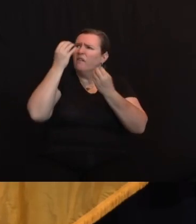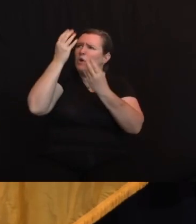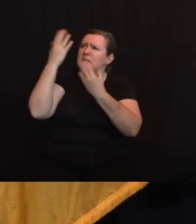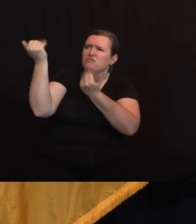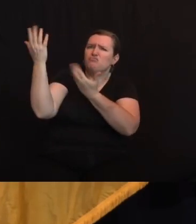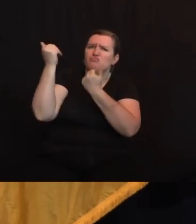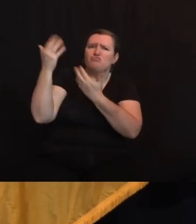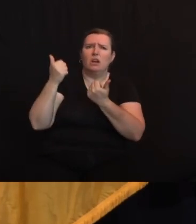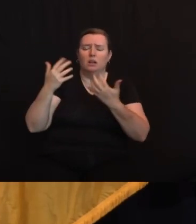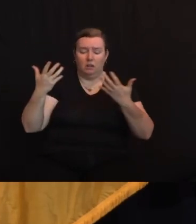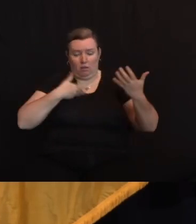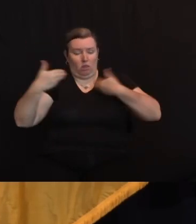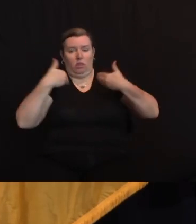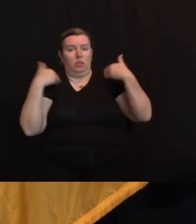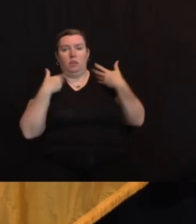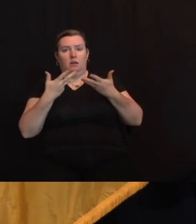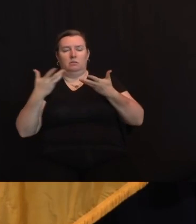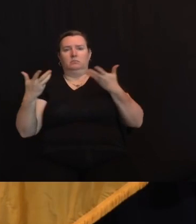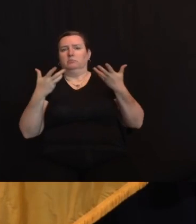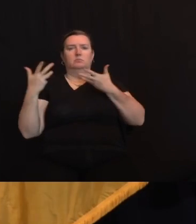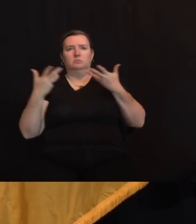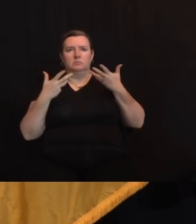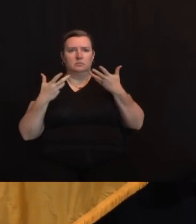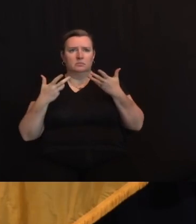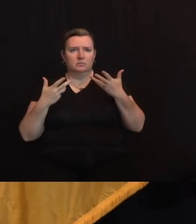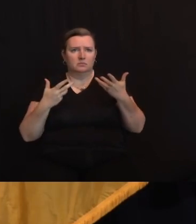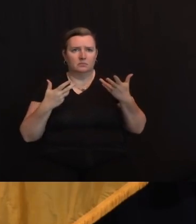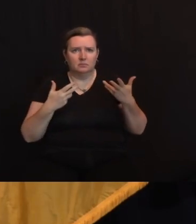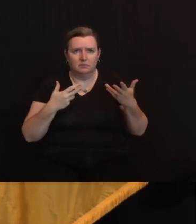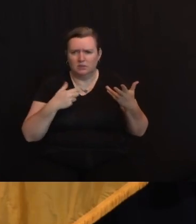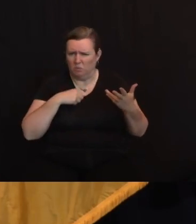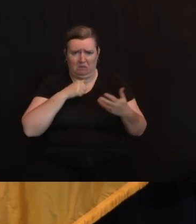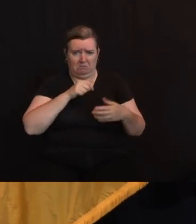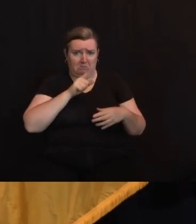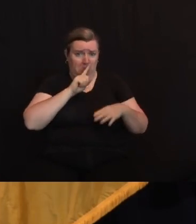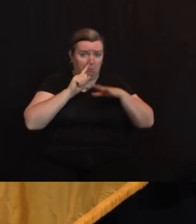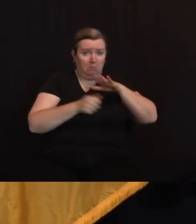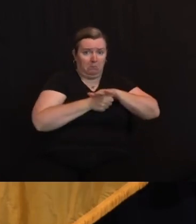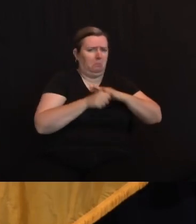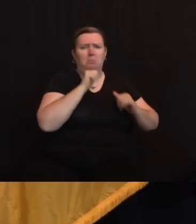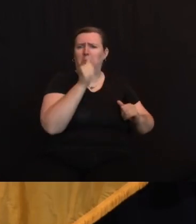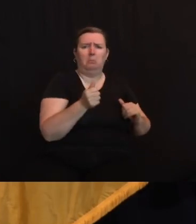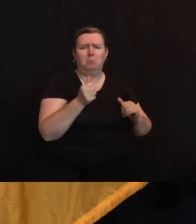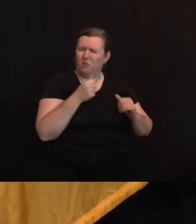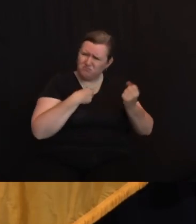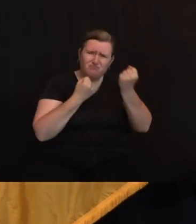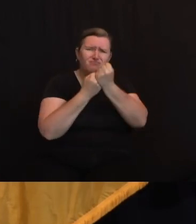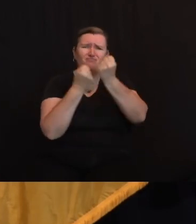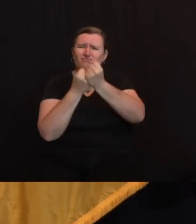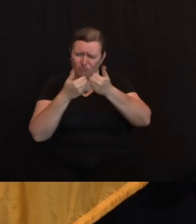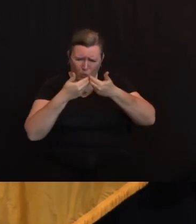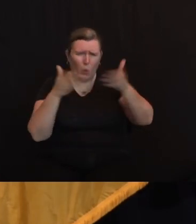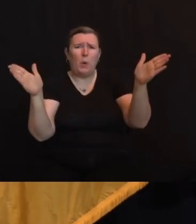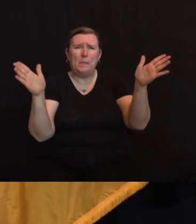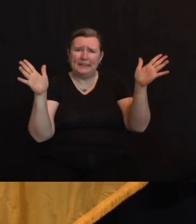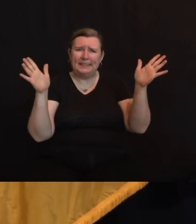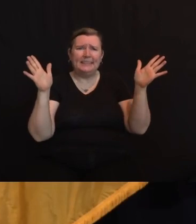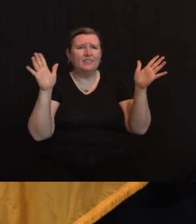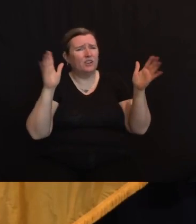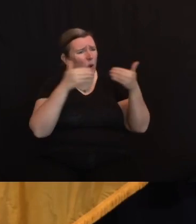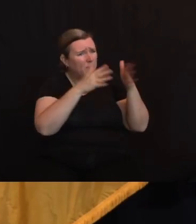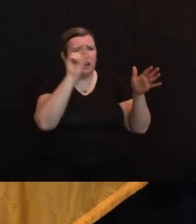basis. But that doesn't mean we've changed our stripes in terms of our belief in transparency and good government and governance. And I